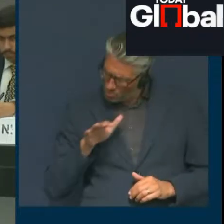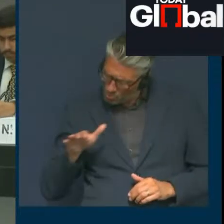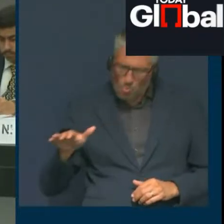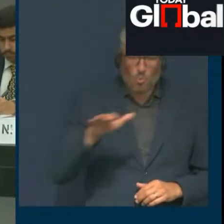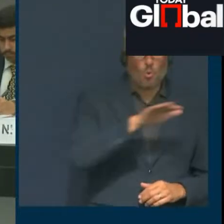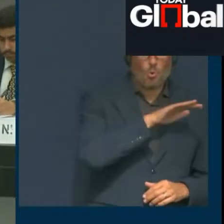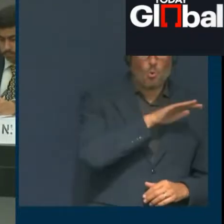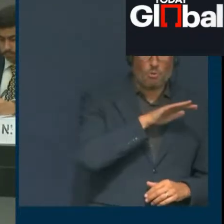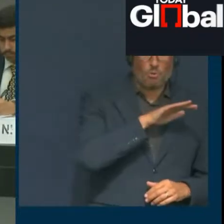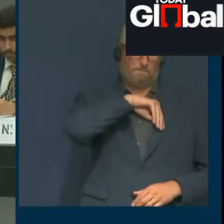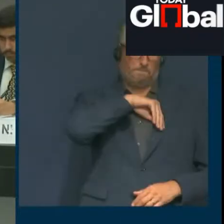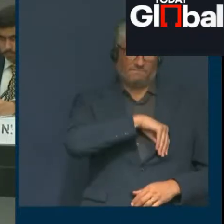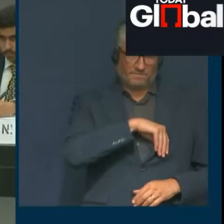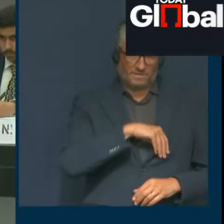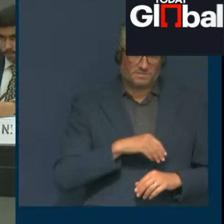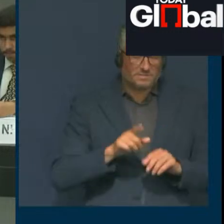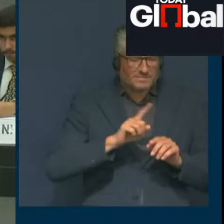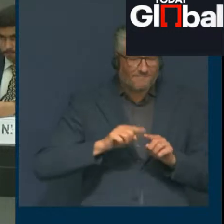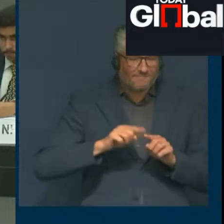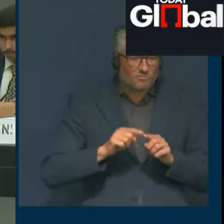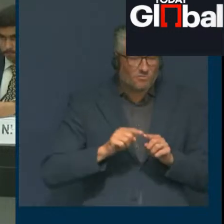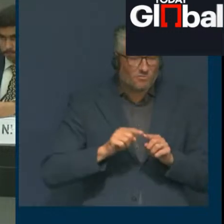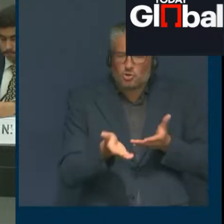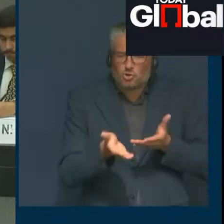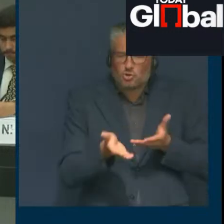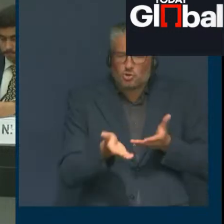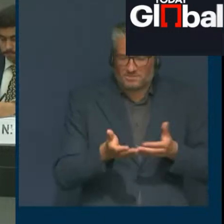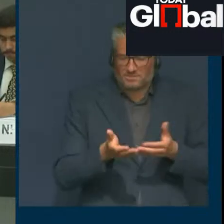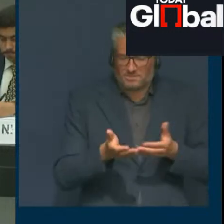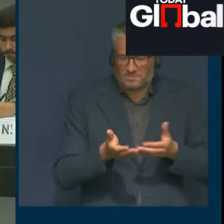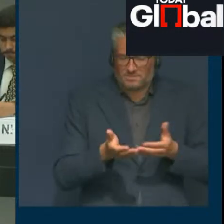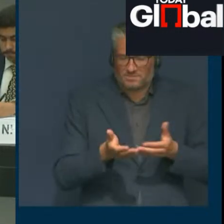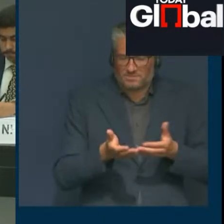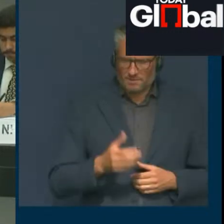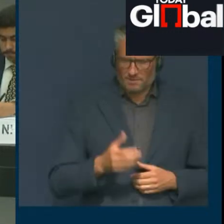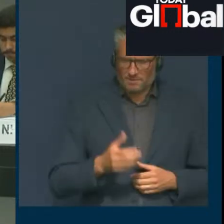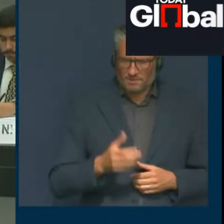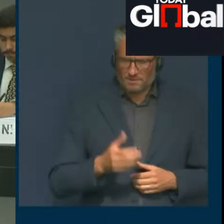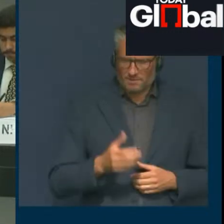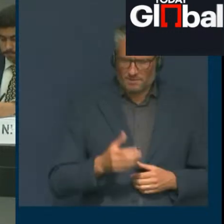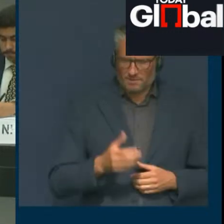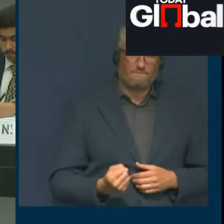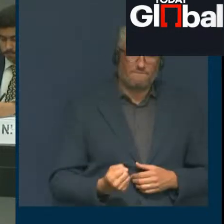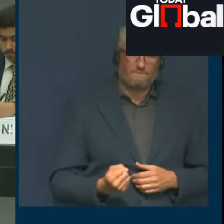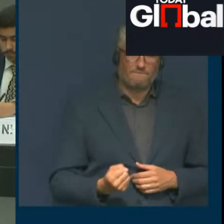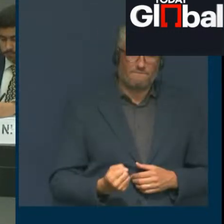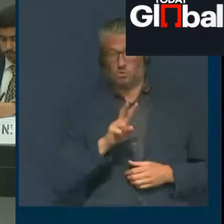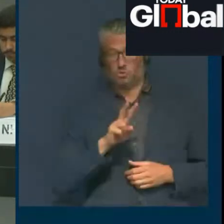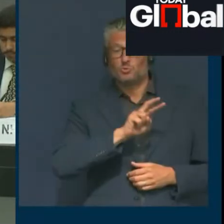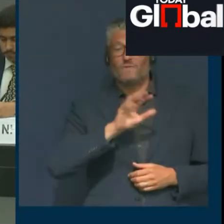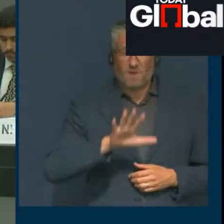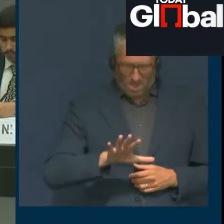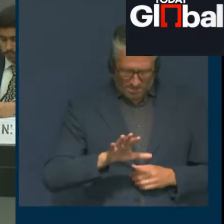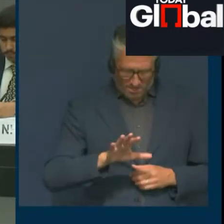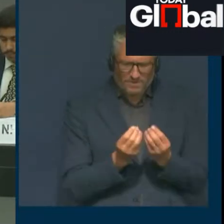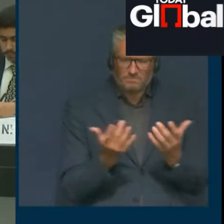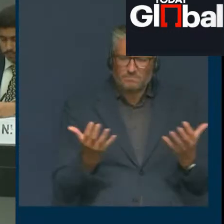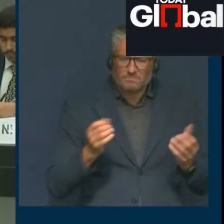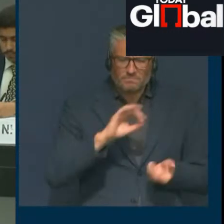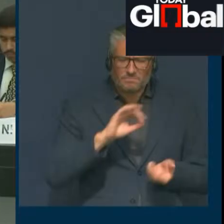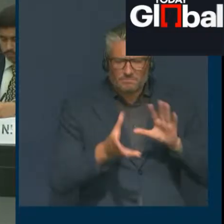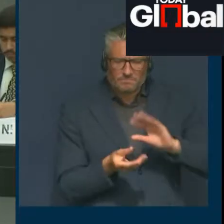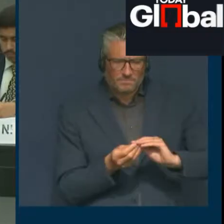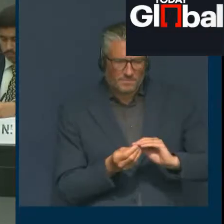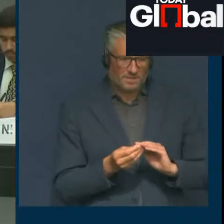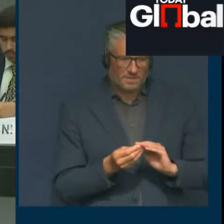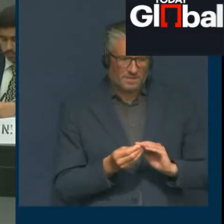6,200 cases have benefited from the societal rehabilitation services of the Hamad